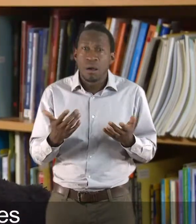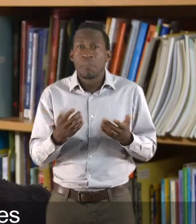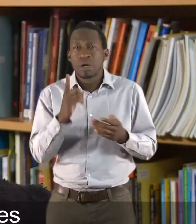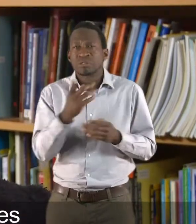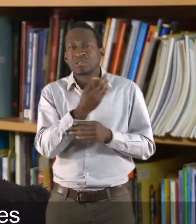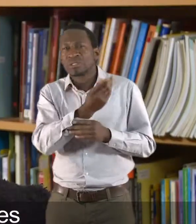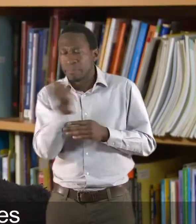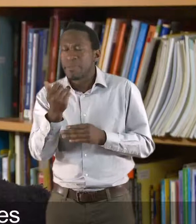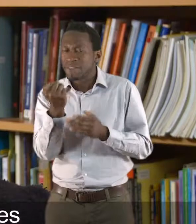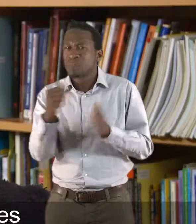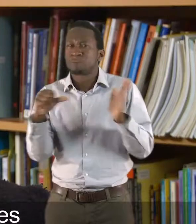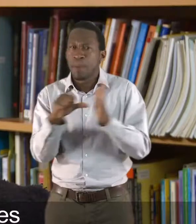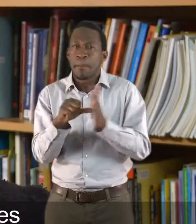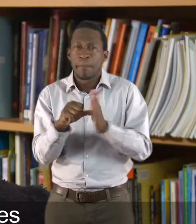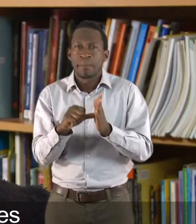questioned.